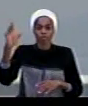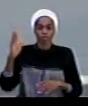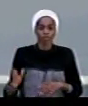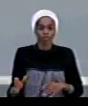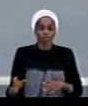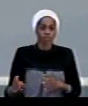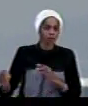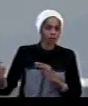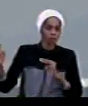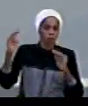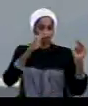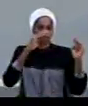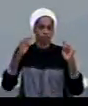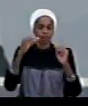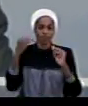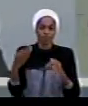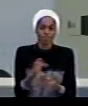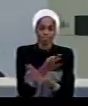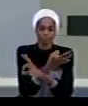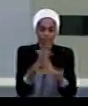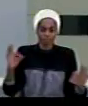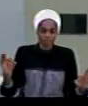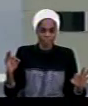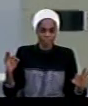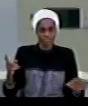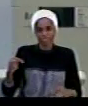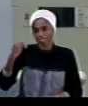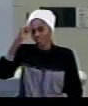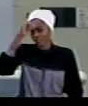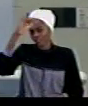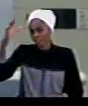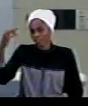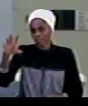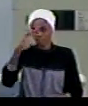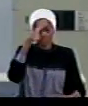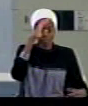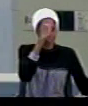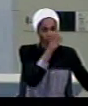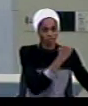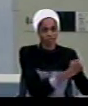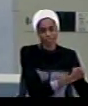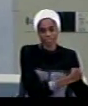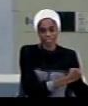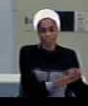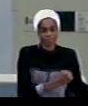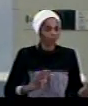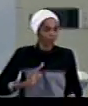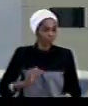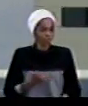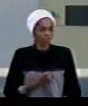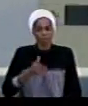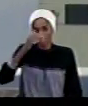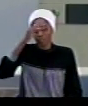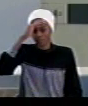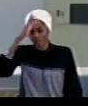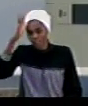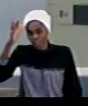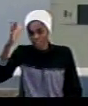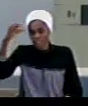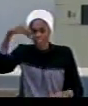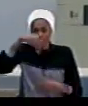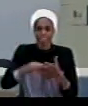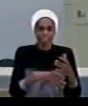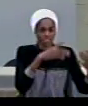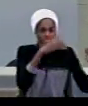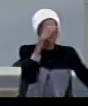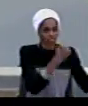freedom, the Father of faith, our Father in the faith